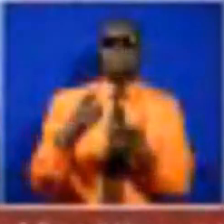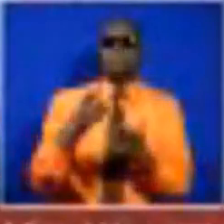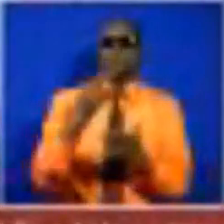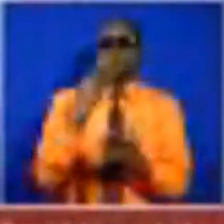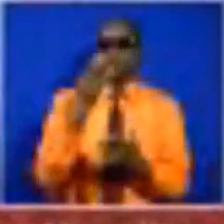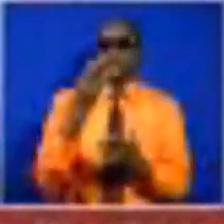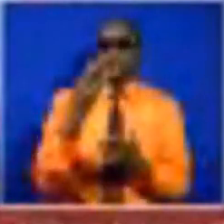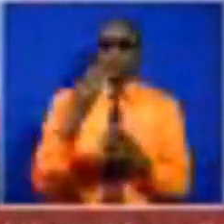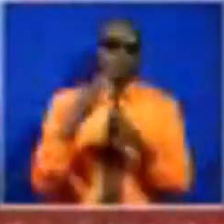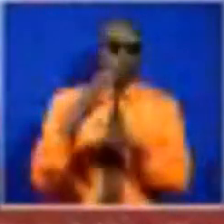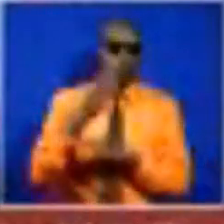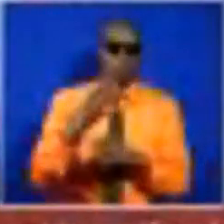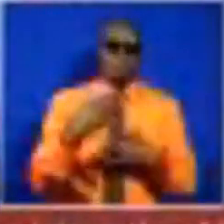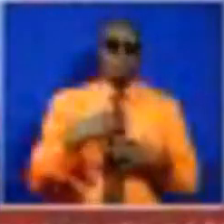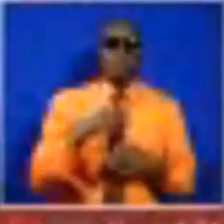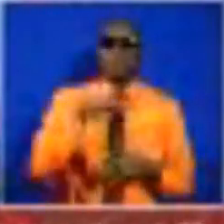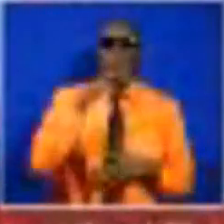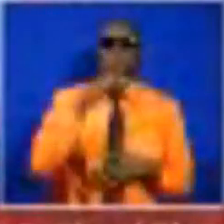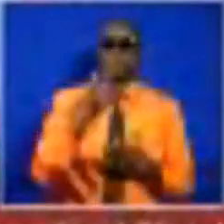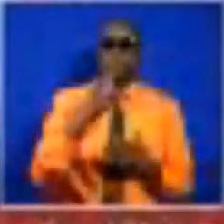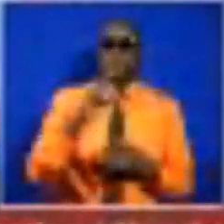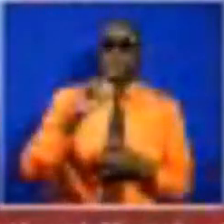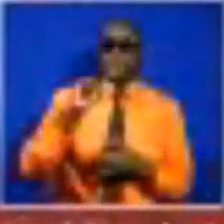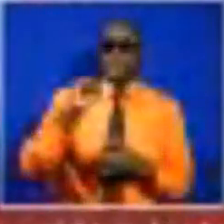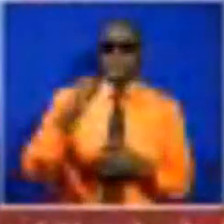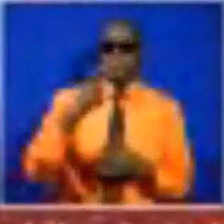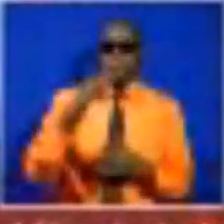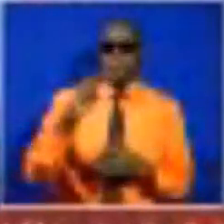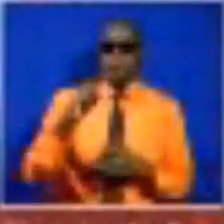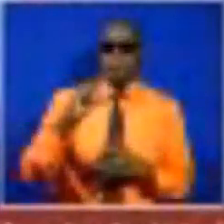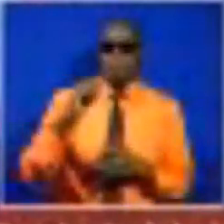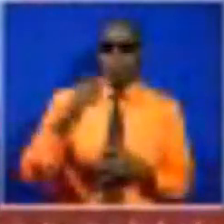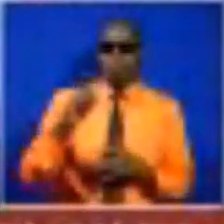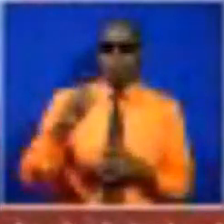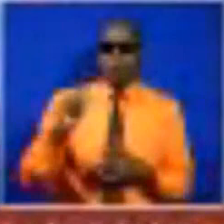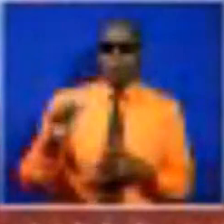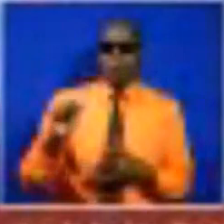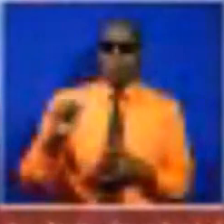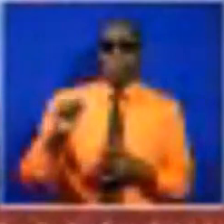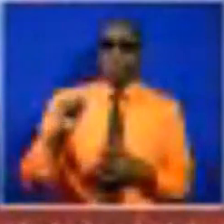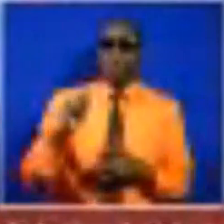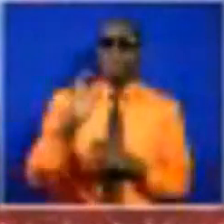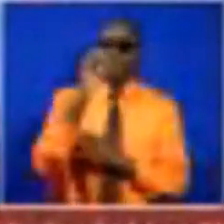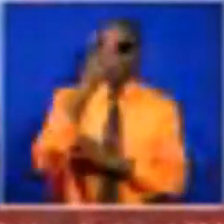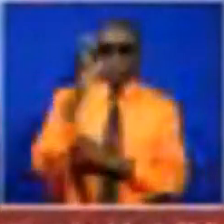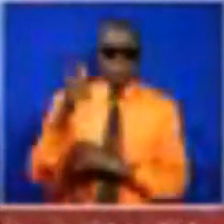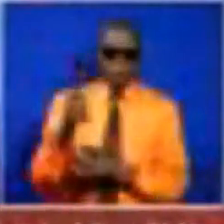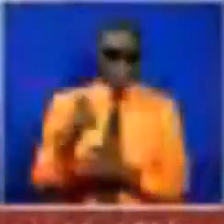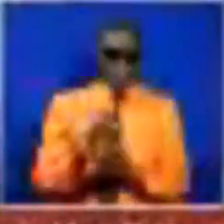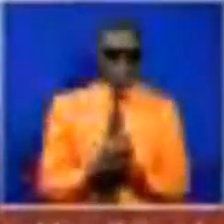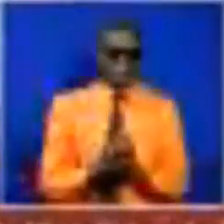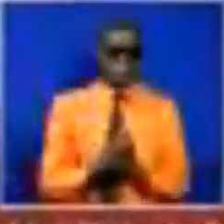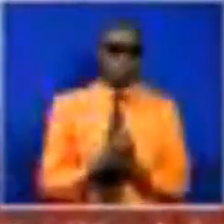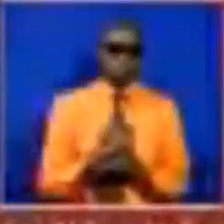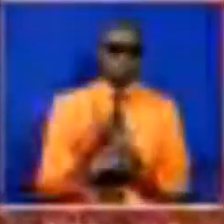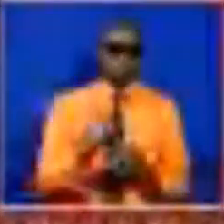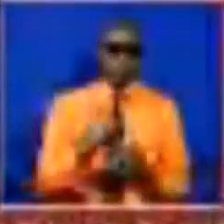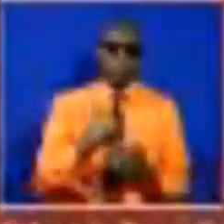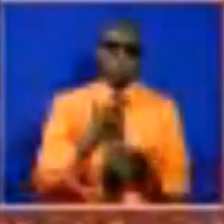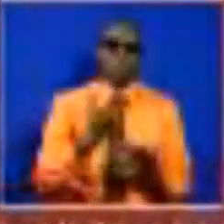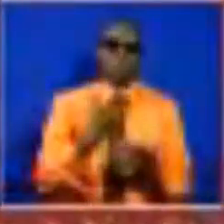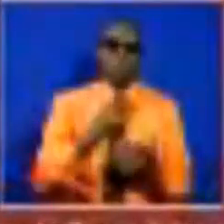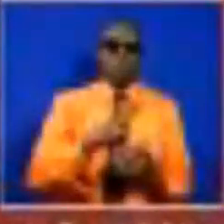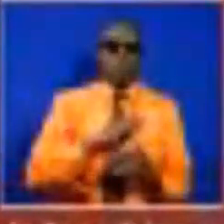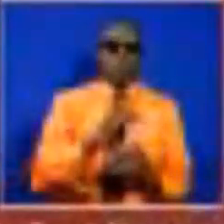Ranch within Shakahola Forest. The two were summoned to appear before the committee today to shed more light on the issue. Our very own Alice Diana has